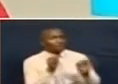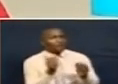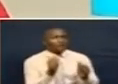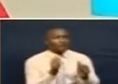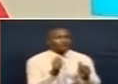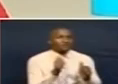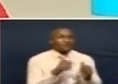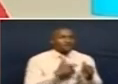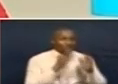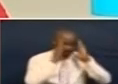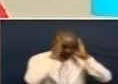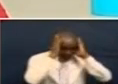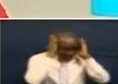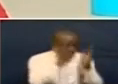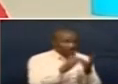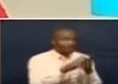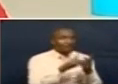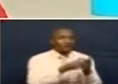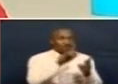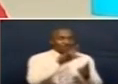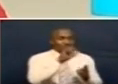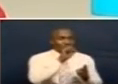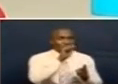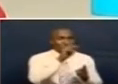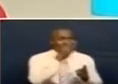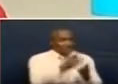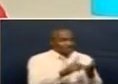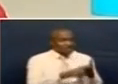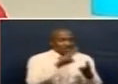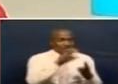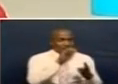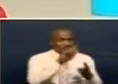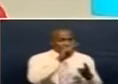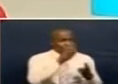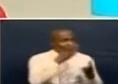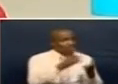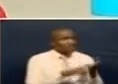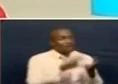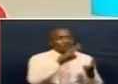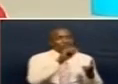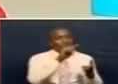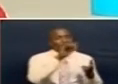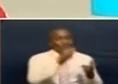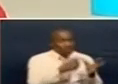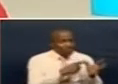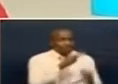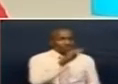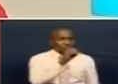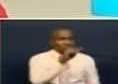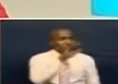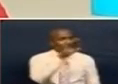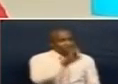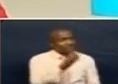Ababu Namwamba, they have the likes of Governor Ken Lusaka, MPs John Waluke, Dan Wanyama, Lazarus Wafula, Boniface Otsula,